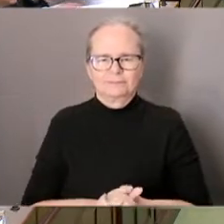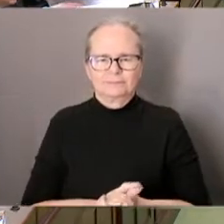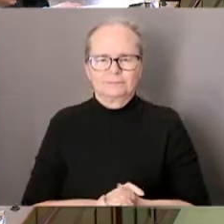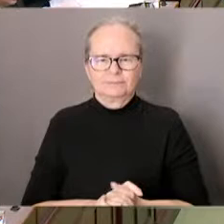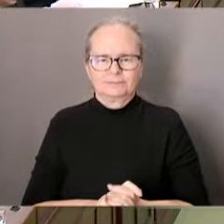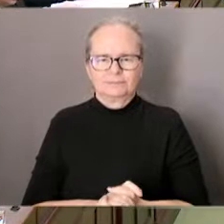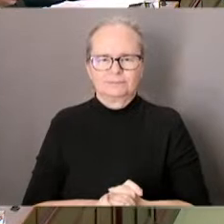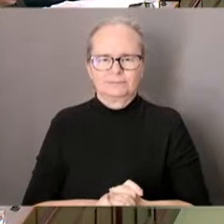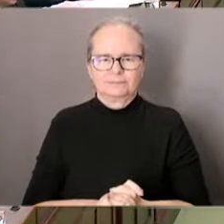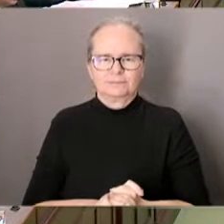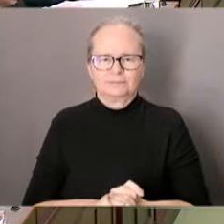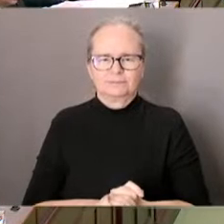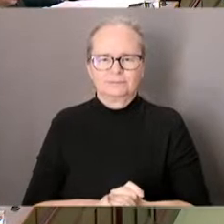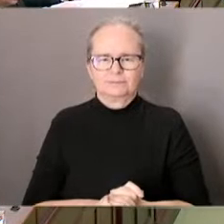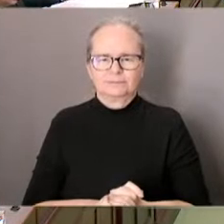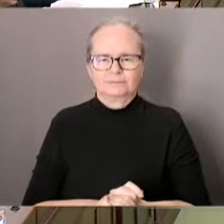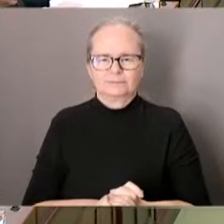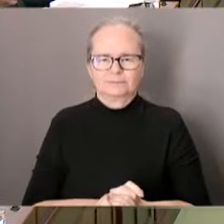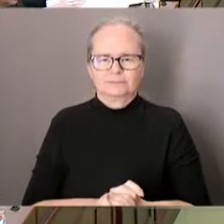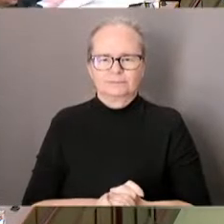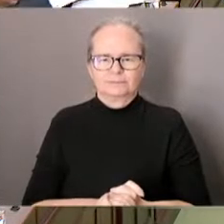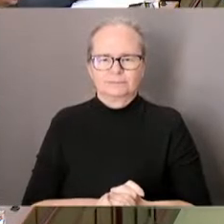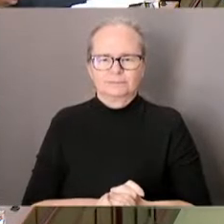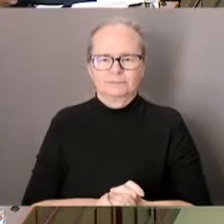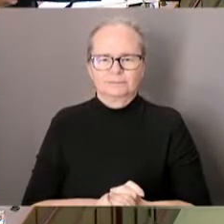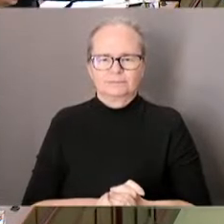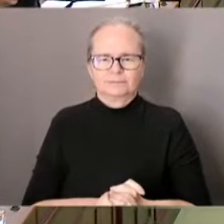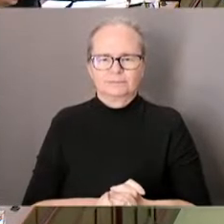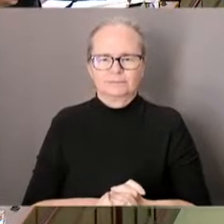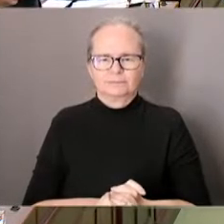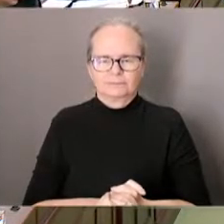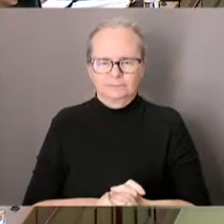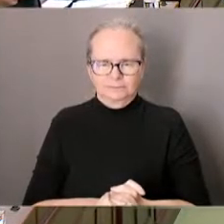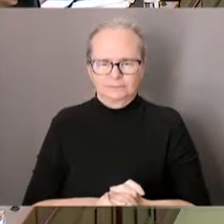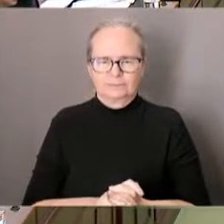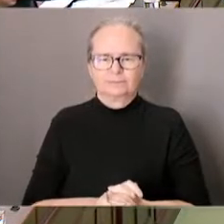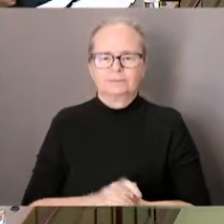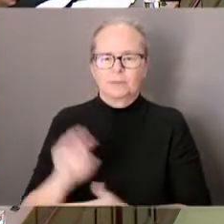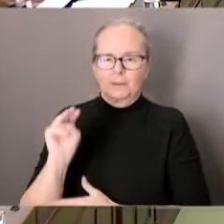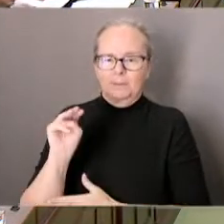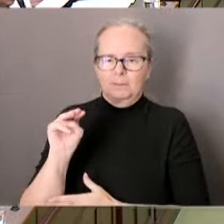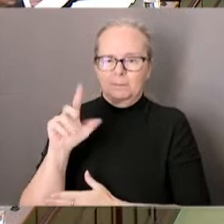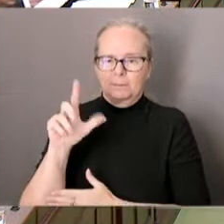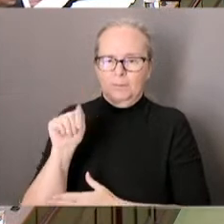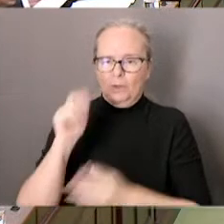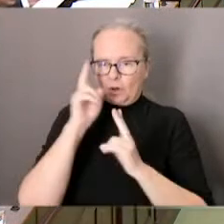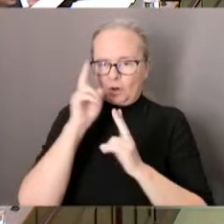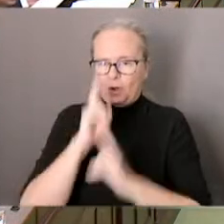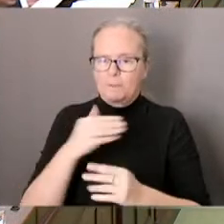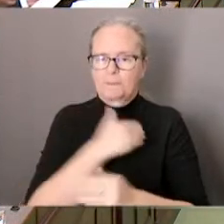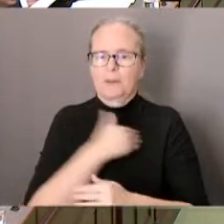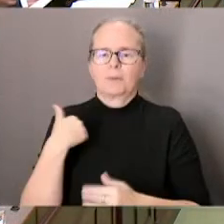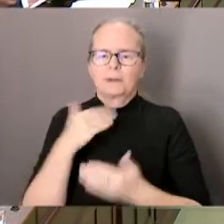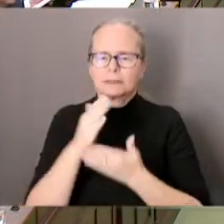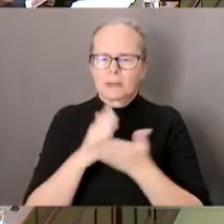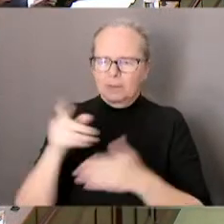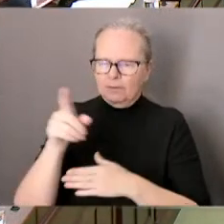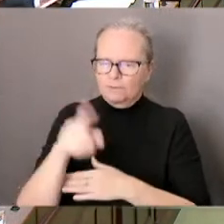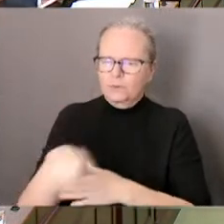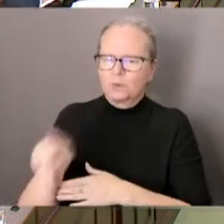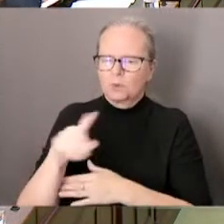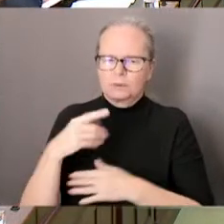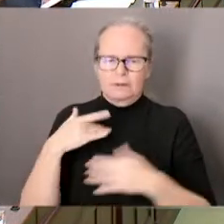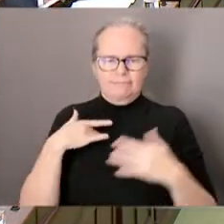guests honorable members some of you have expressed some concern around the timing of introduction for